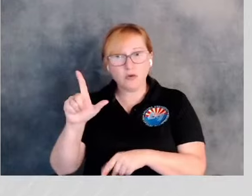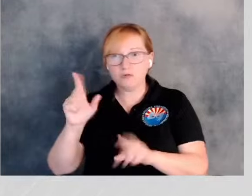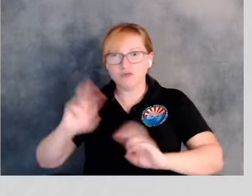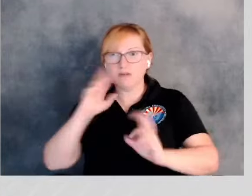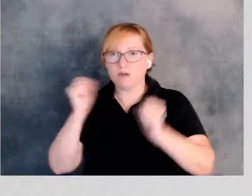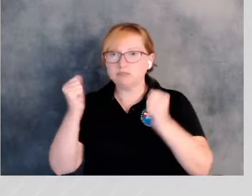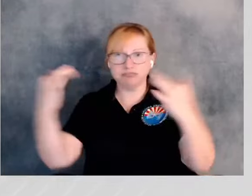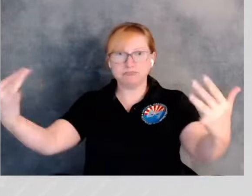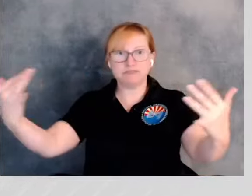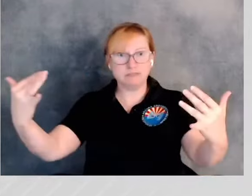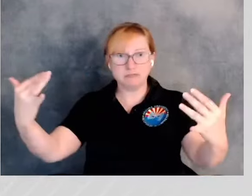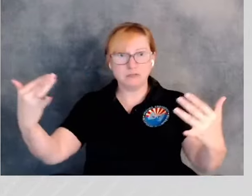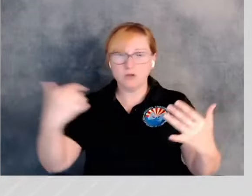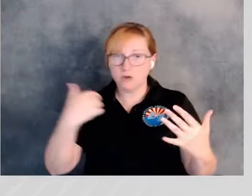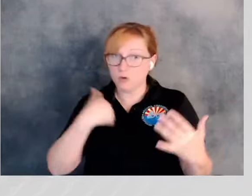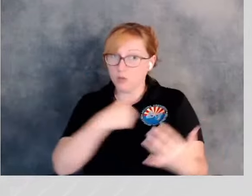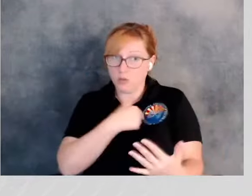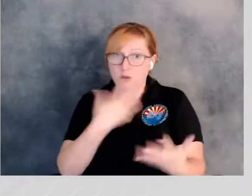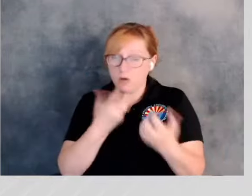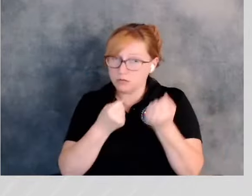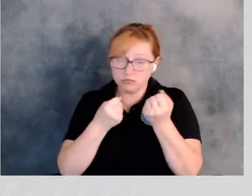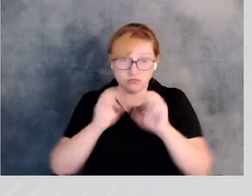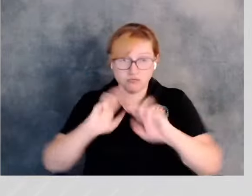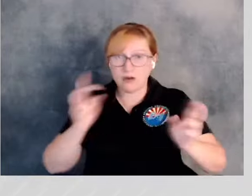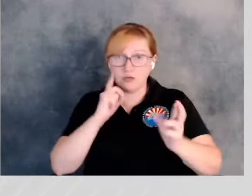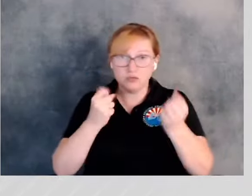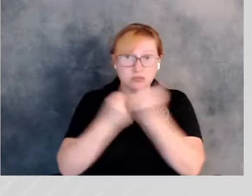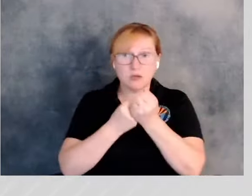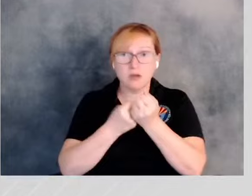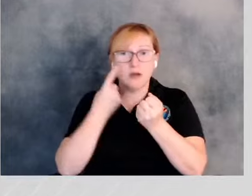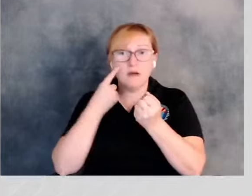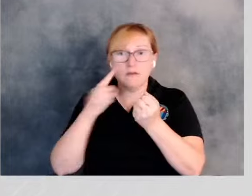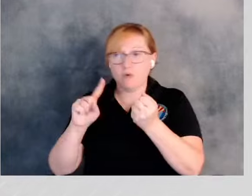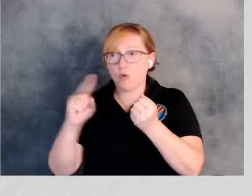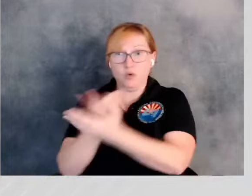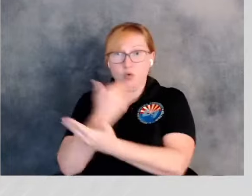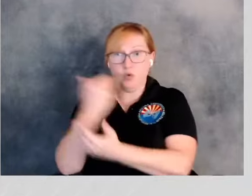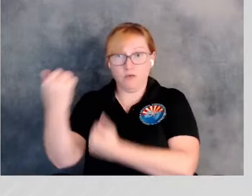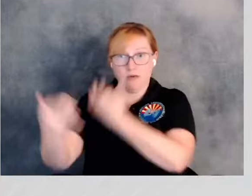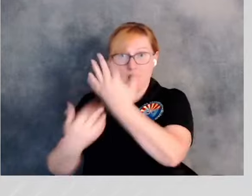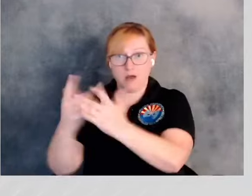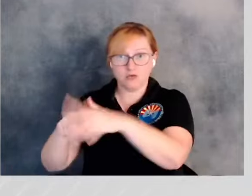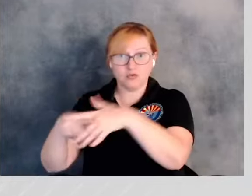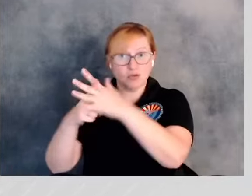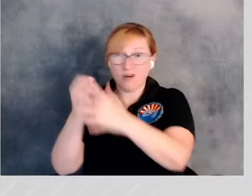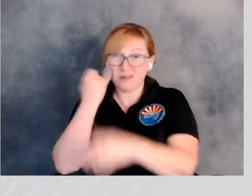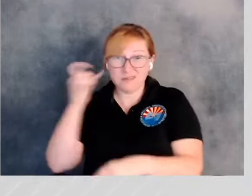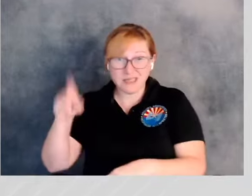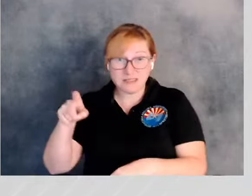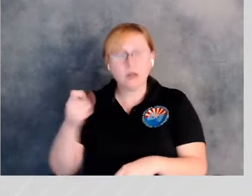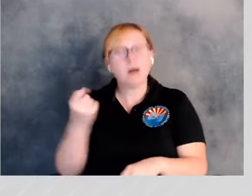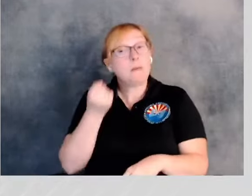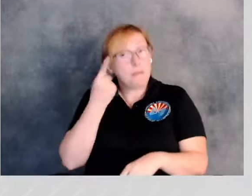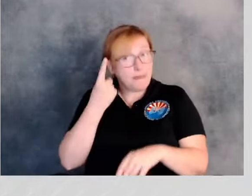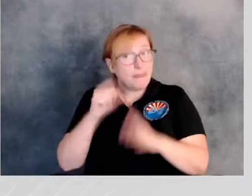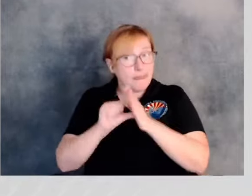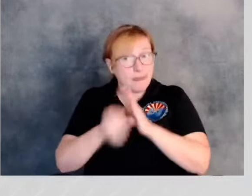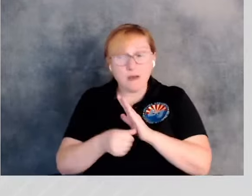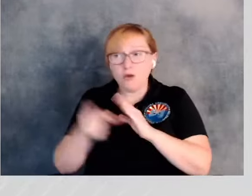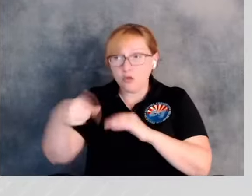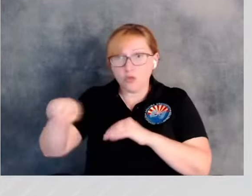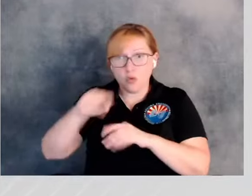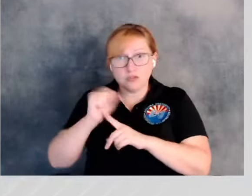be ready to assist in an initial attack if necessary. And I want to emphasize that those conditions still exist. This fire is in a really